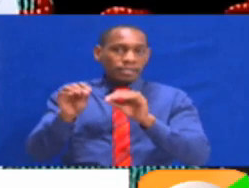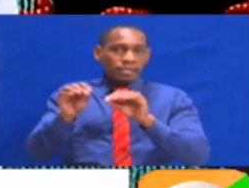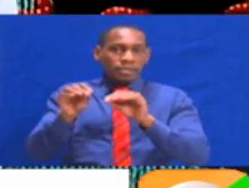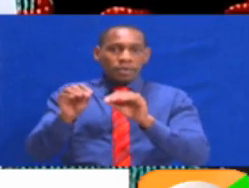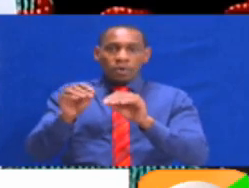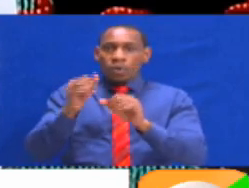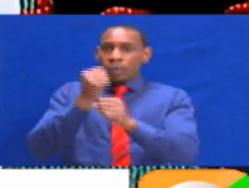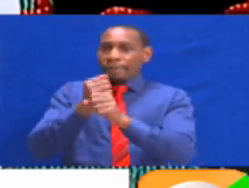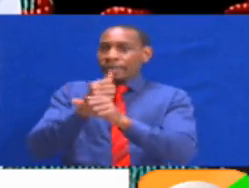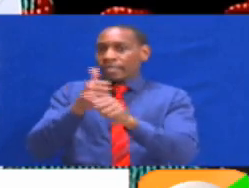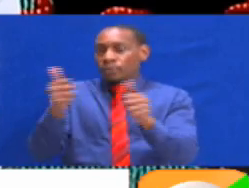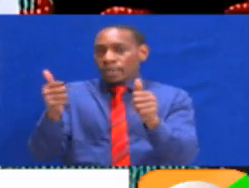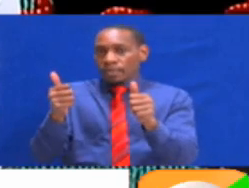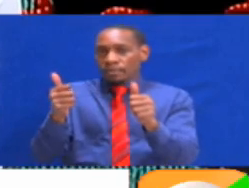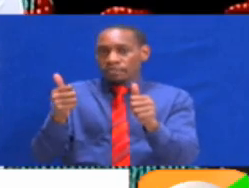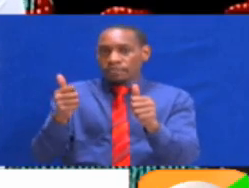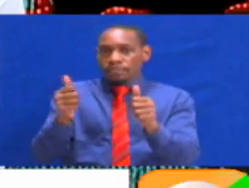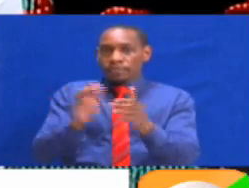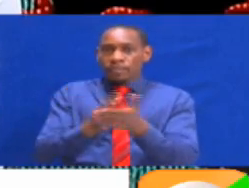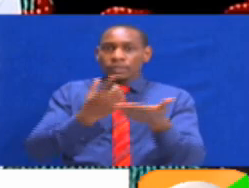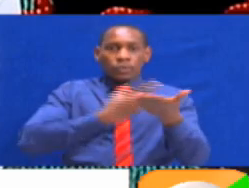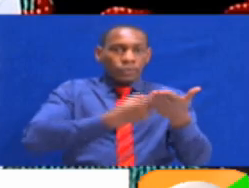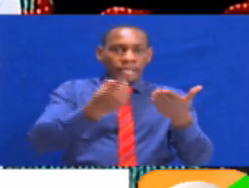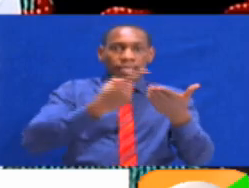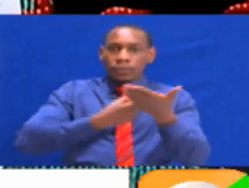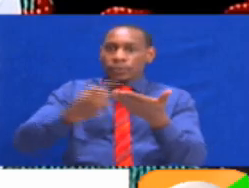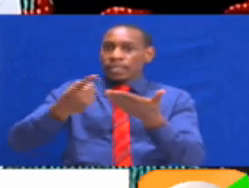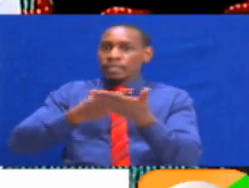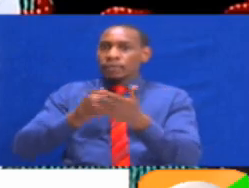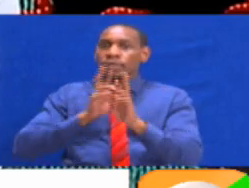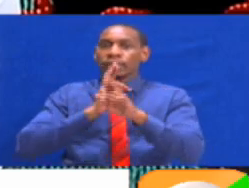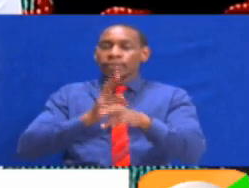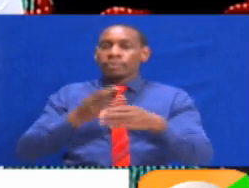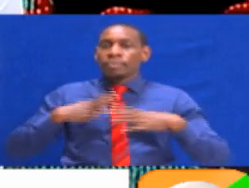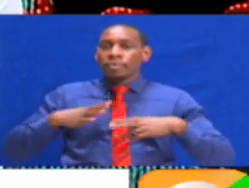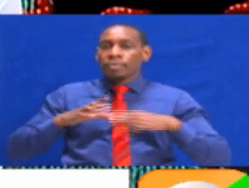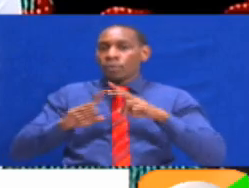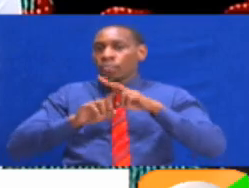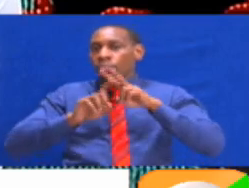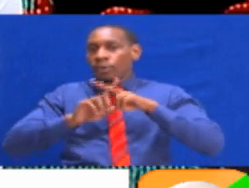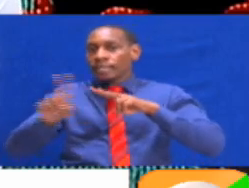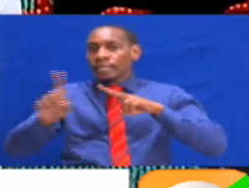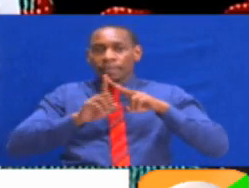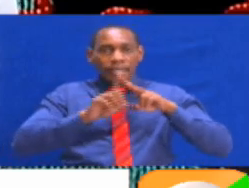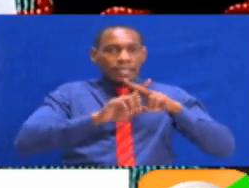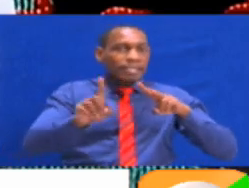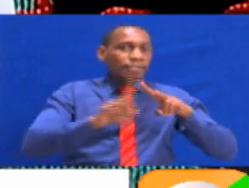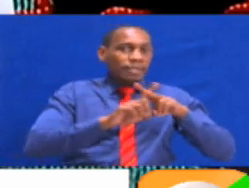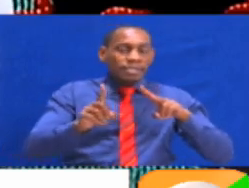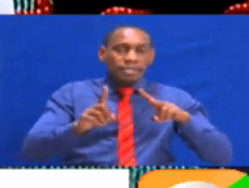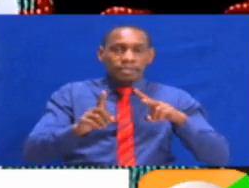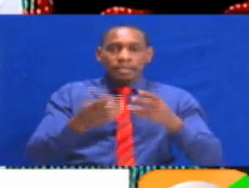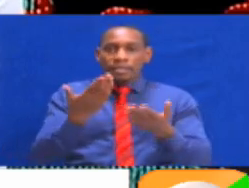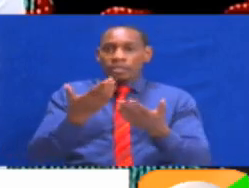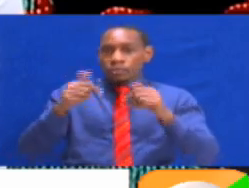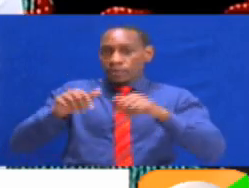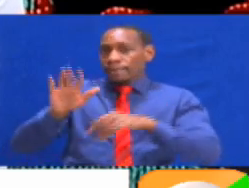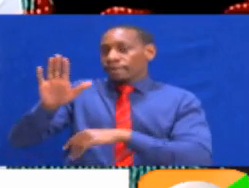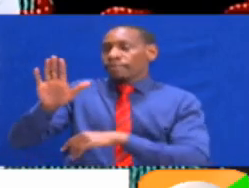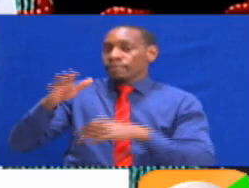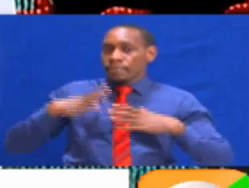are effective. Every week we are reporting escapes, whether today it's five